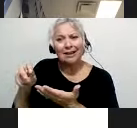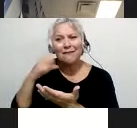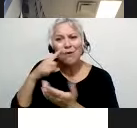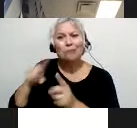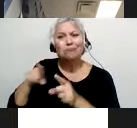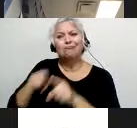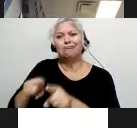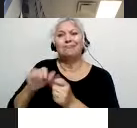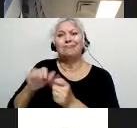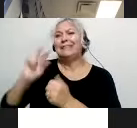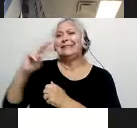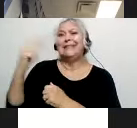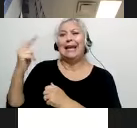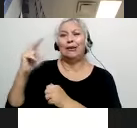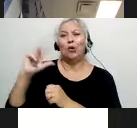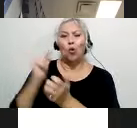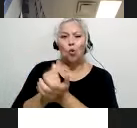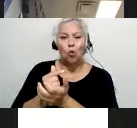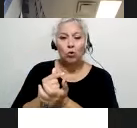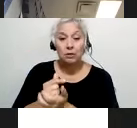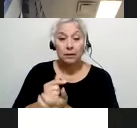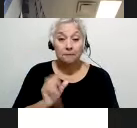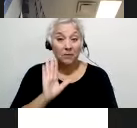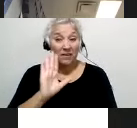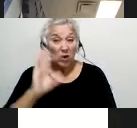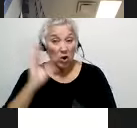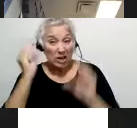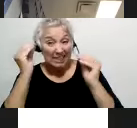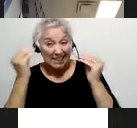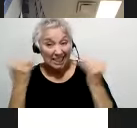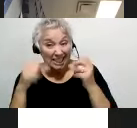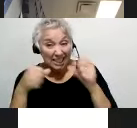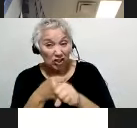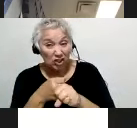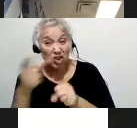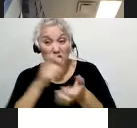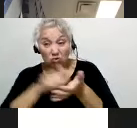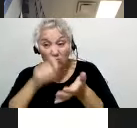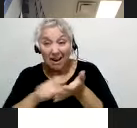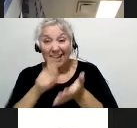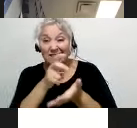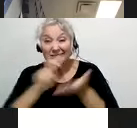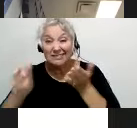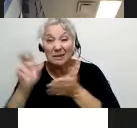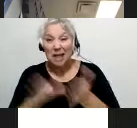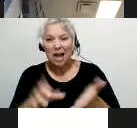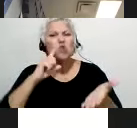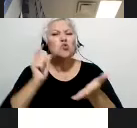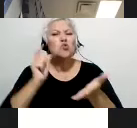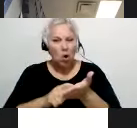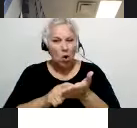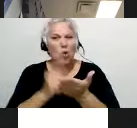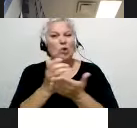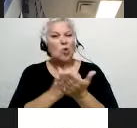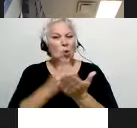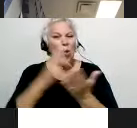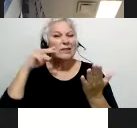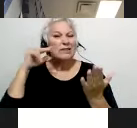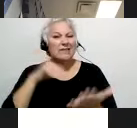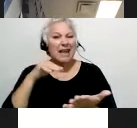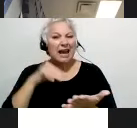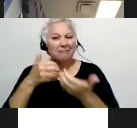goals. So if you're teaching this year and you're writing transition plans, you've noticed that course of study has been broken up